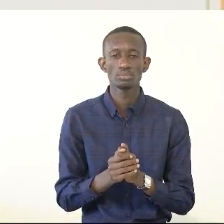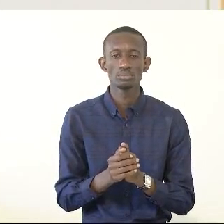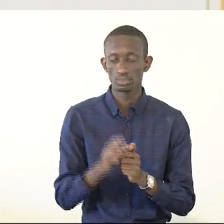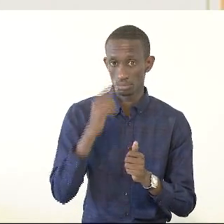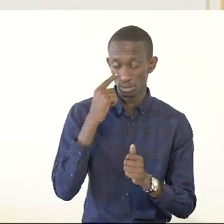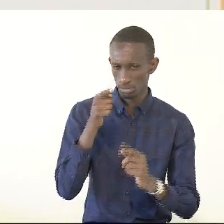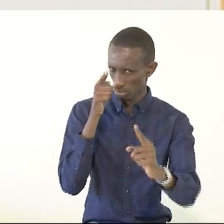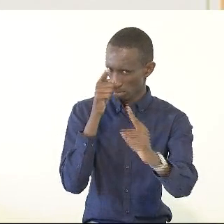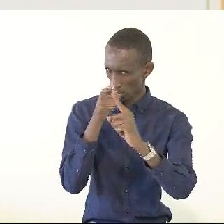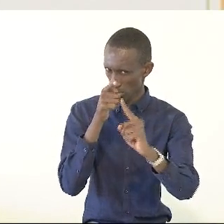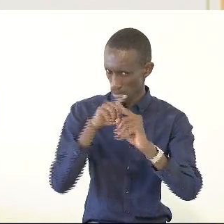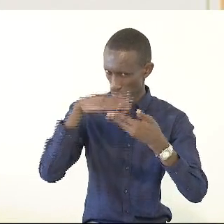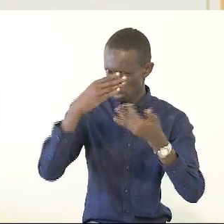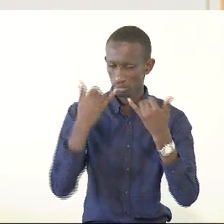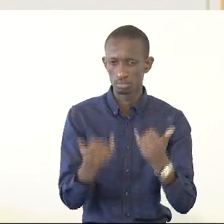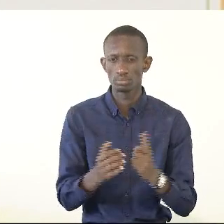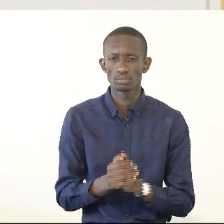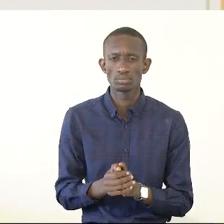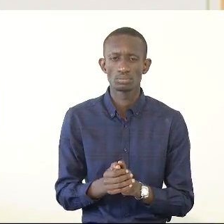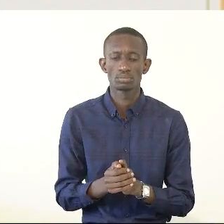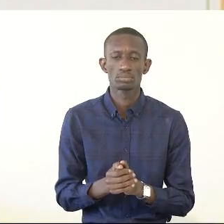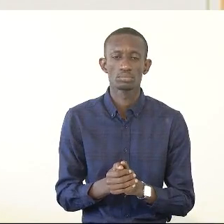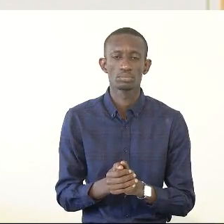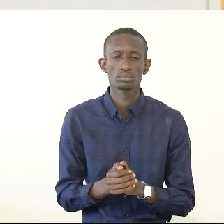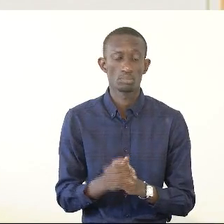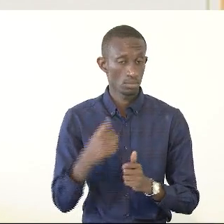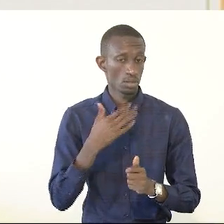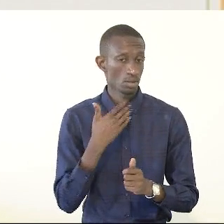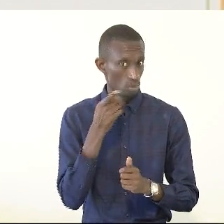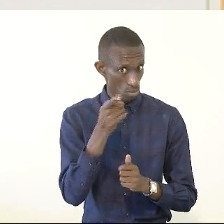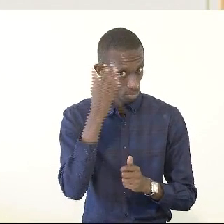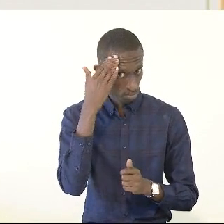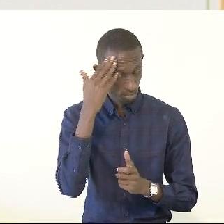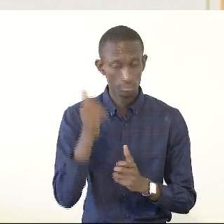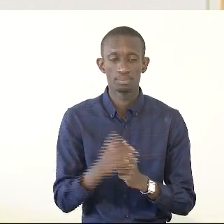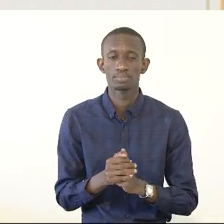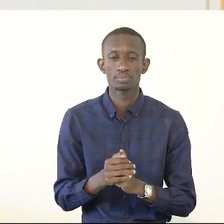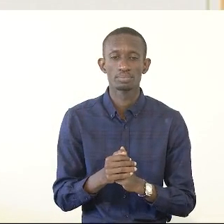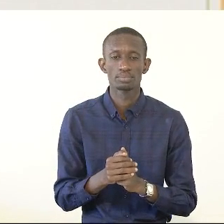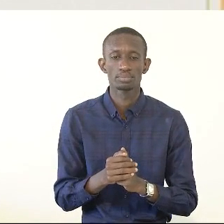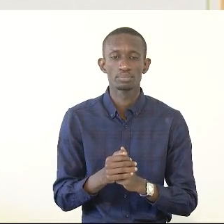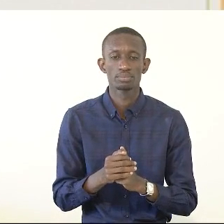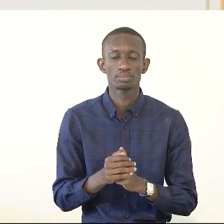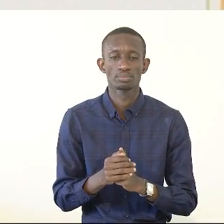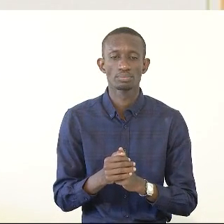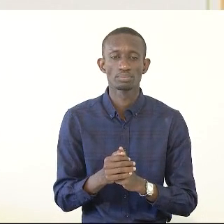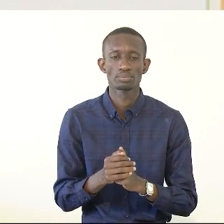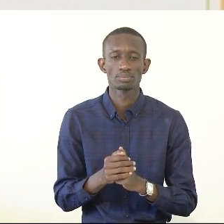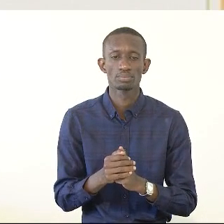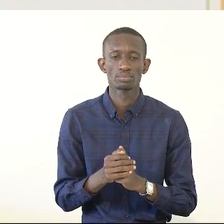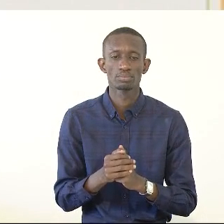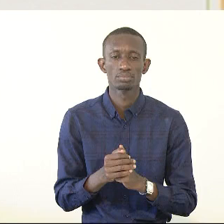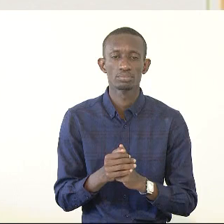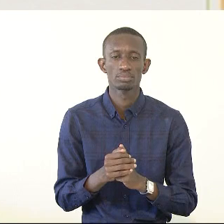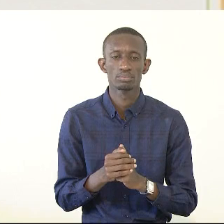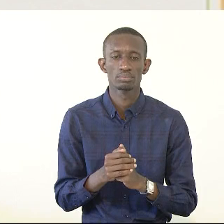learning objectives. I want you to be able, of course, by the end of this lesson, I want you to be able